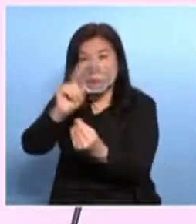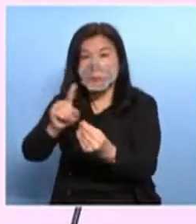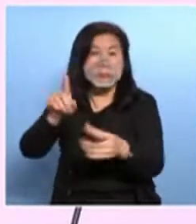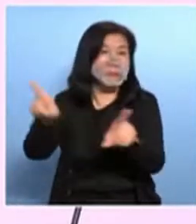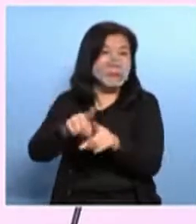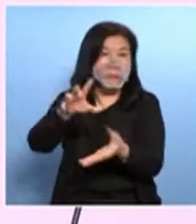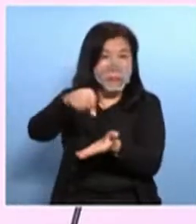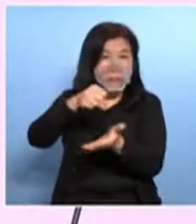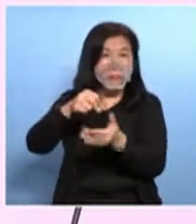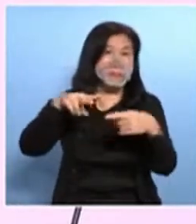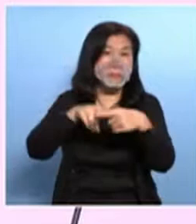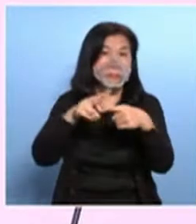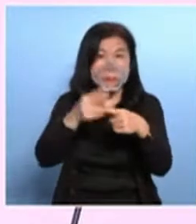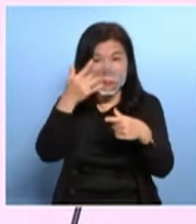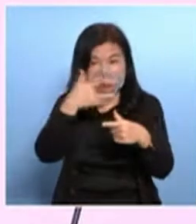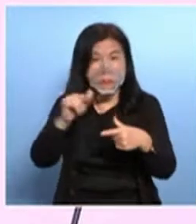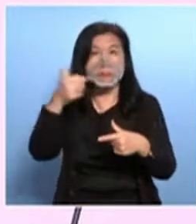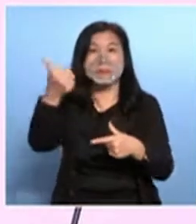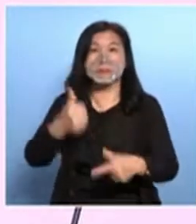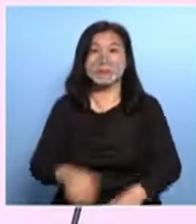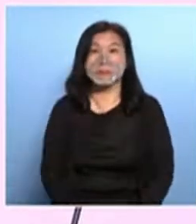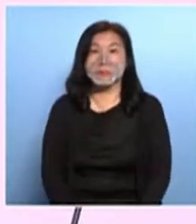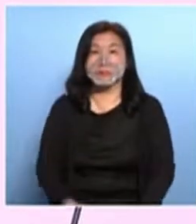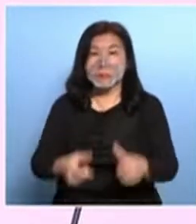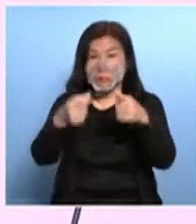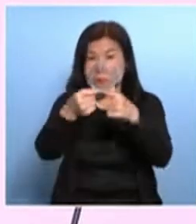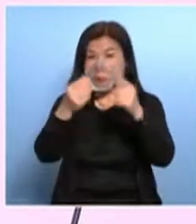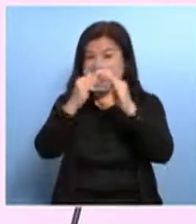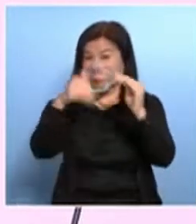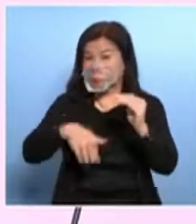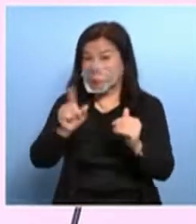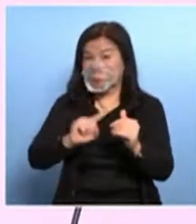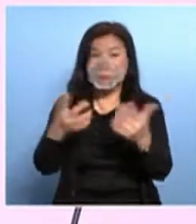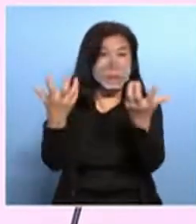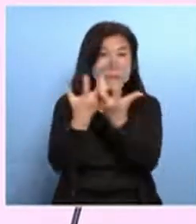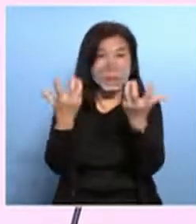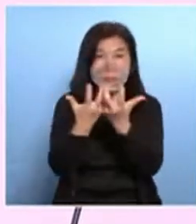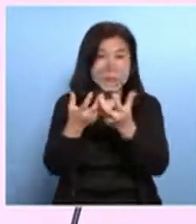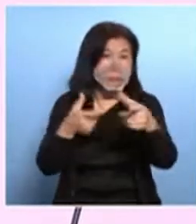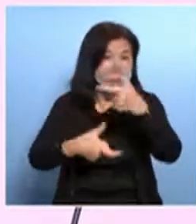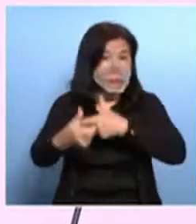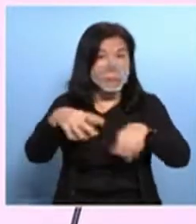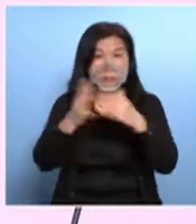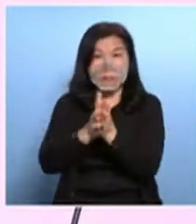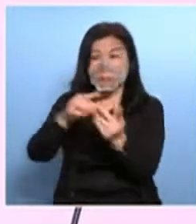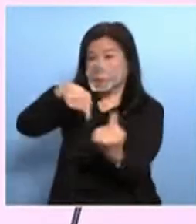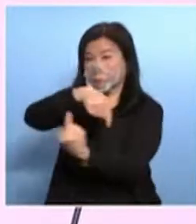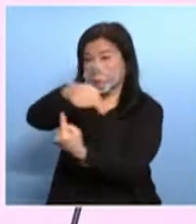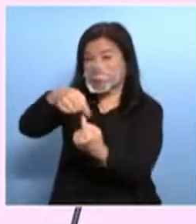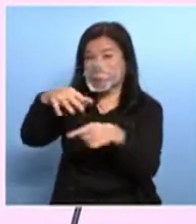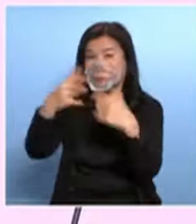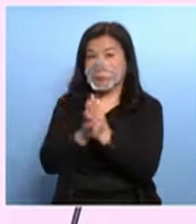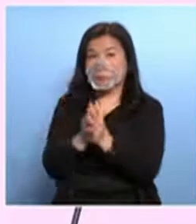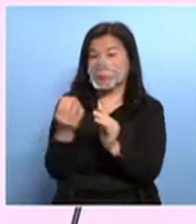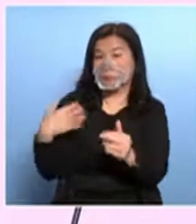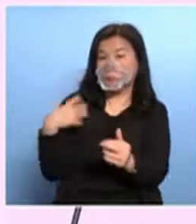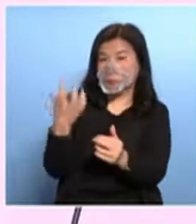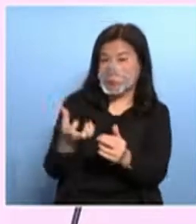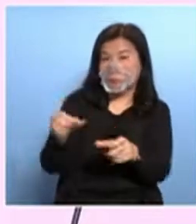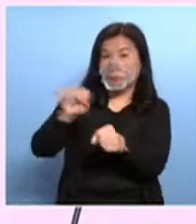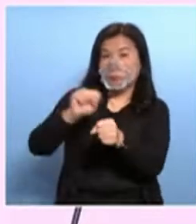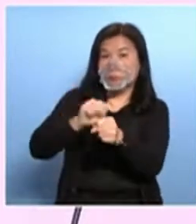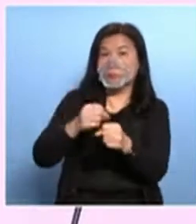the entire economy and the individual segments and enhance efficiency and promote innovation. For enterprises, digitalization can